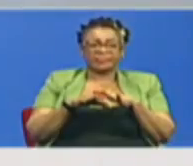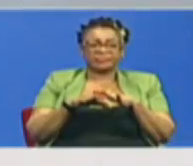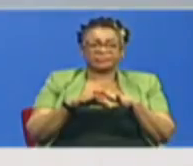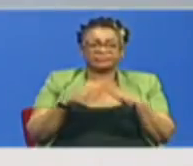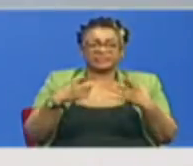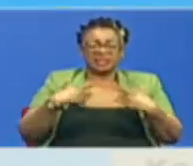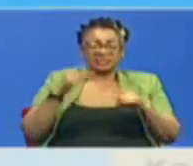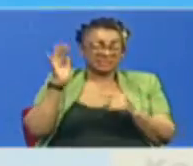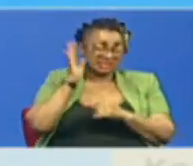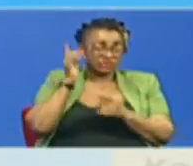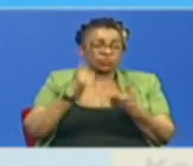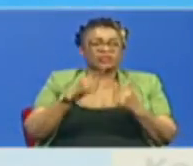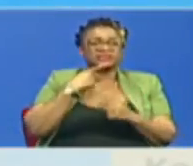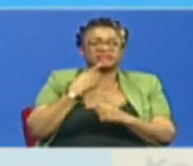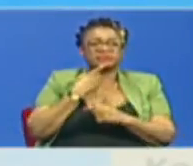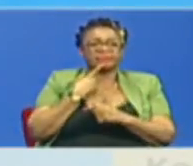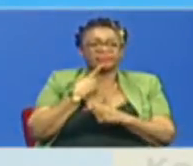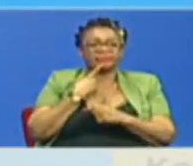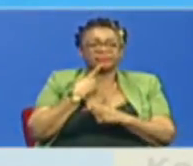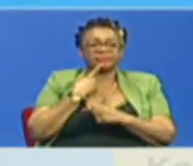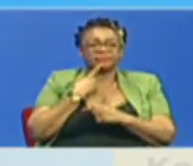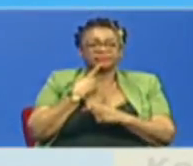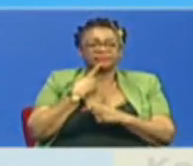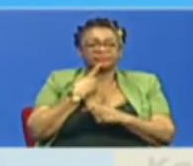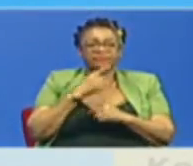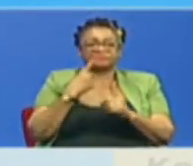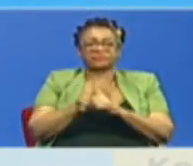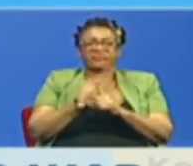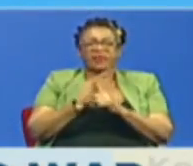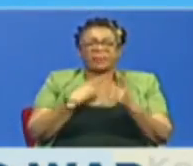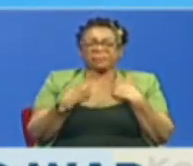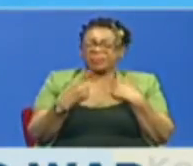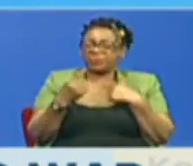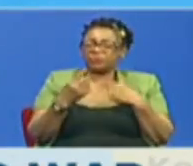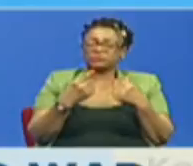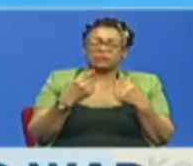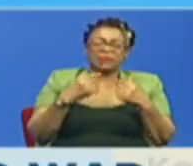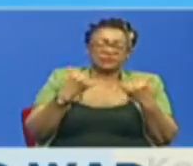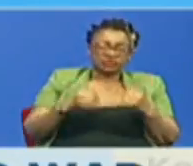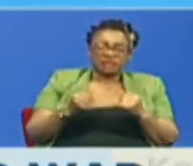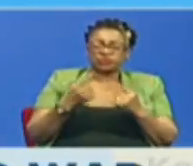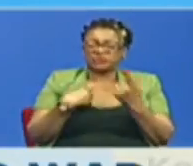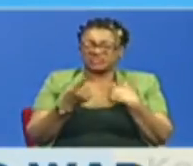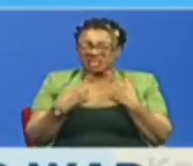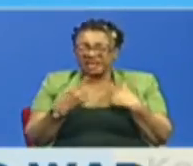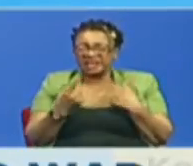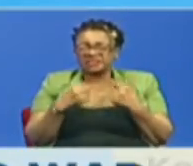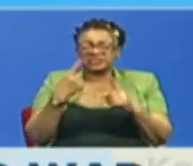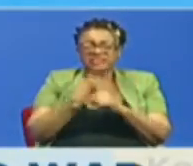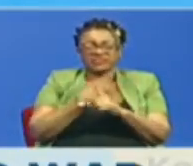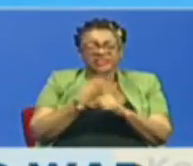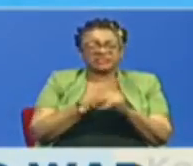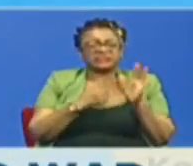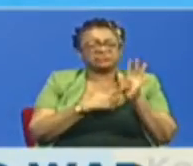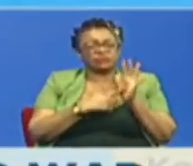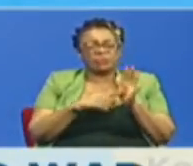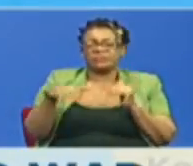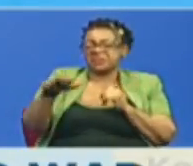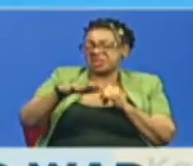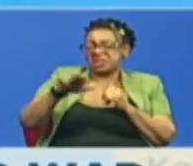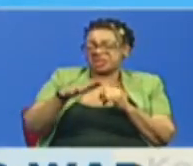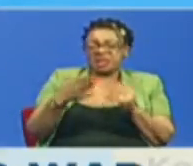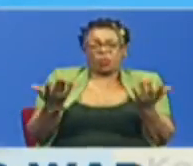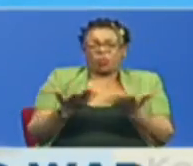pardon. We've seen different people discussing, you know, symptoms of COVID-19 patients, areas in which where they might